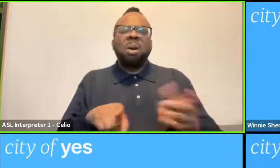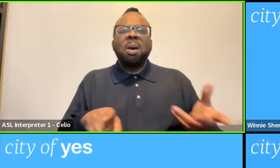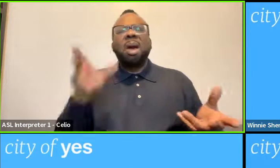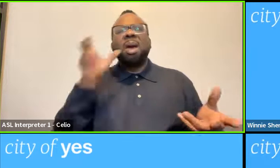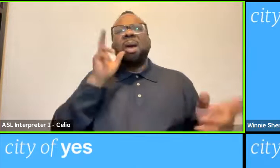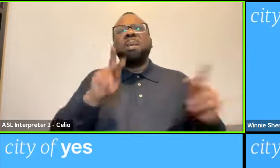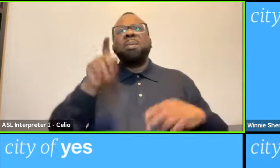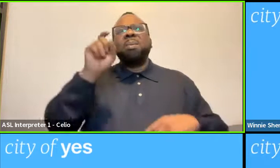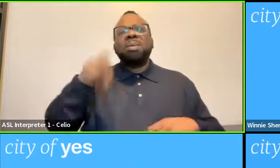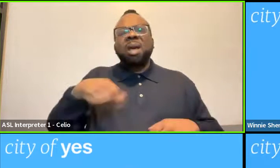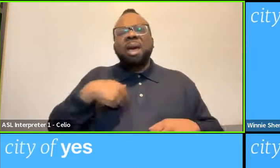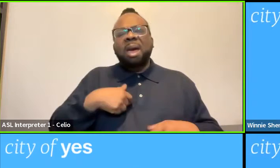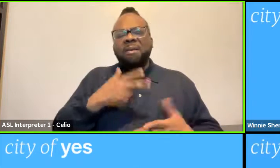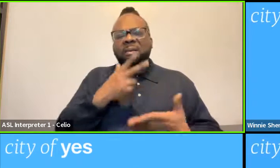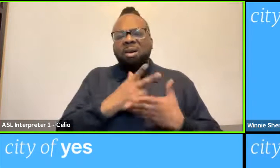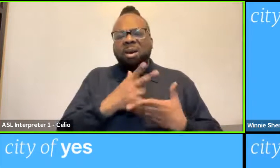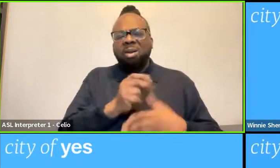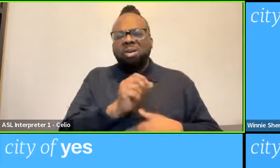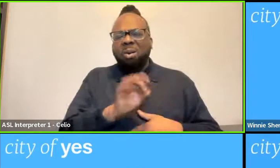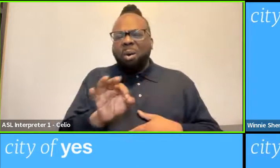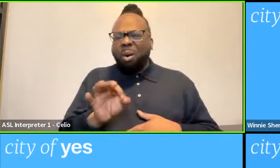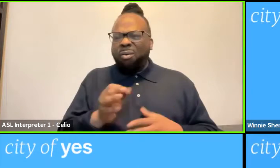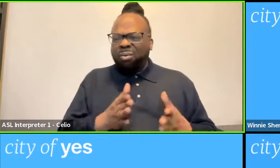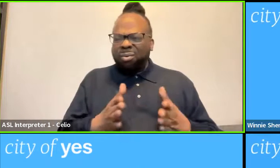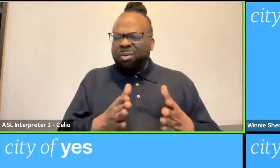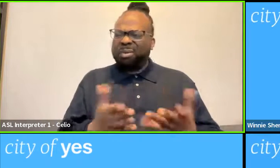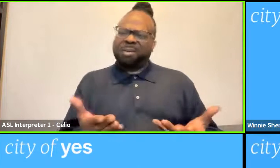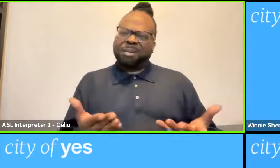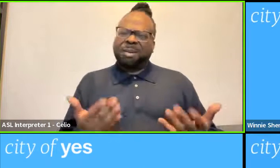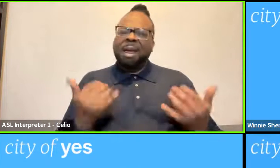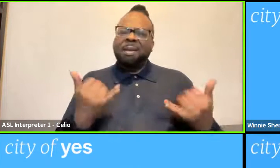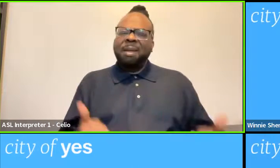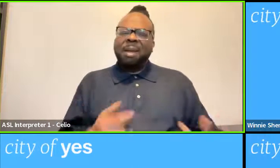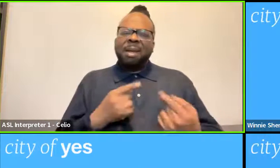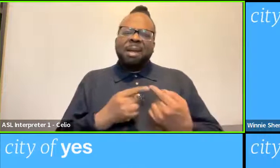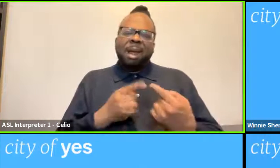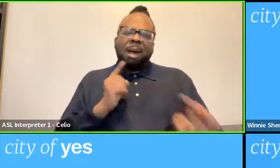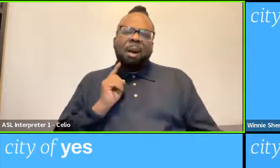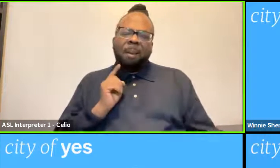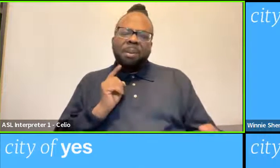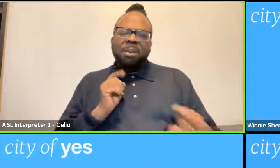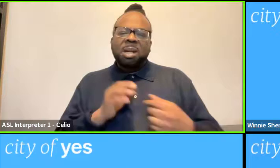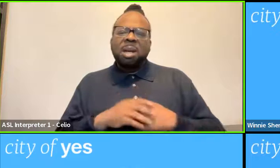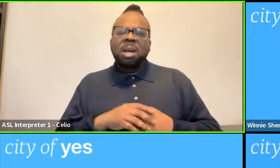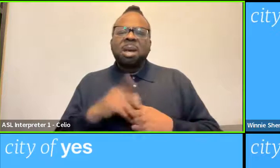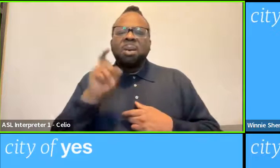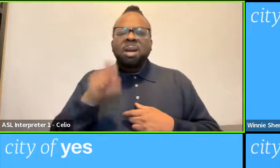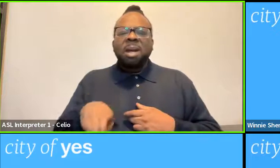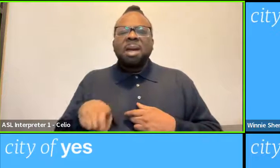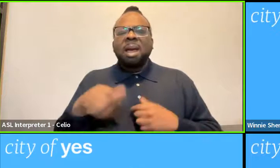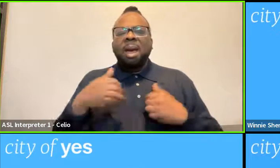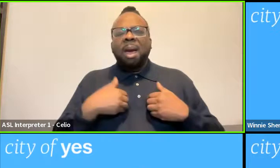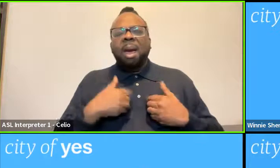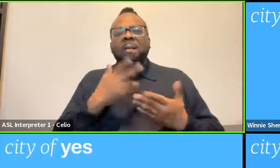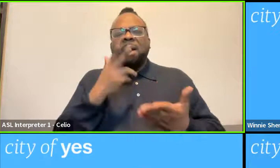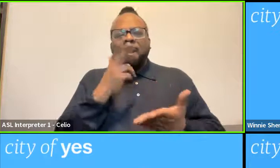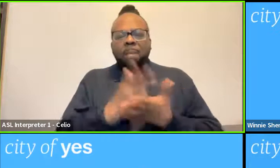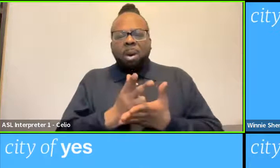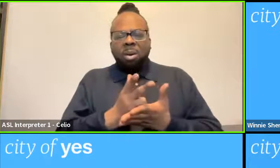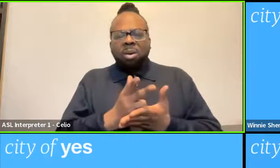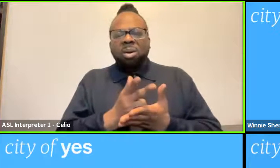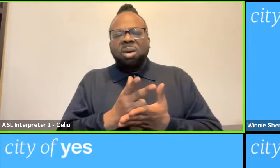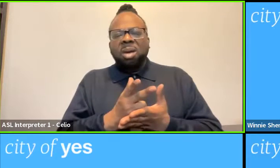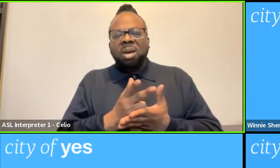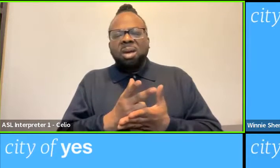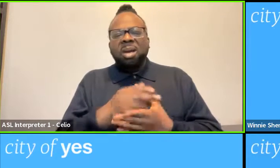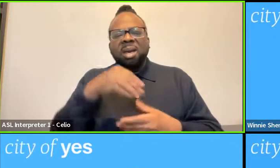want to get cars off the street. So this is the opposite of that. You need to have parking